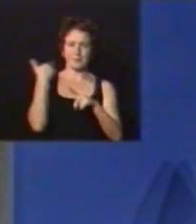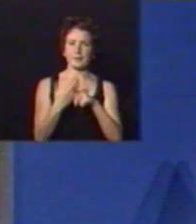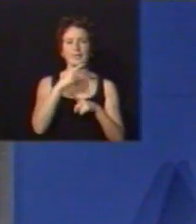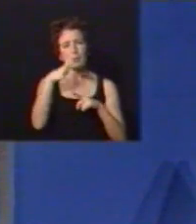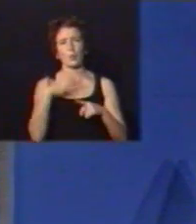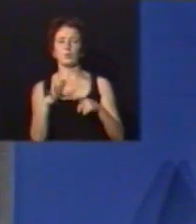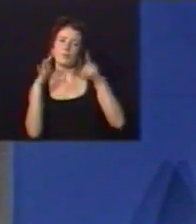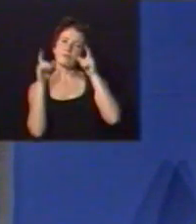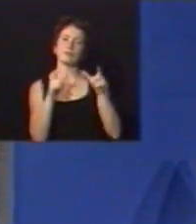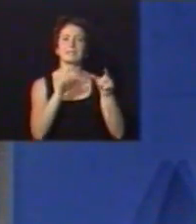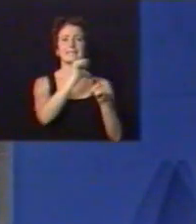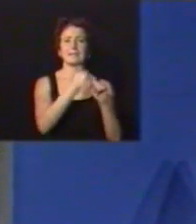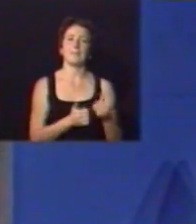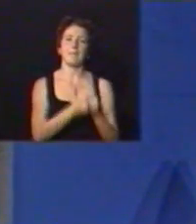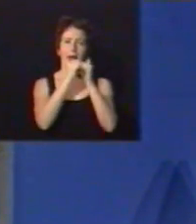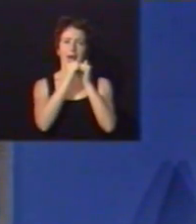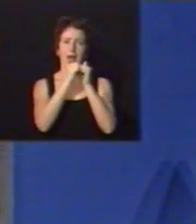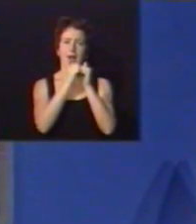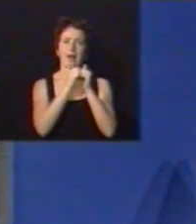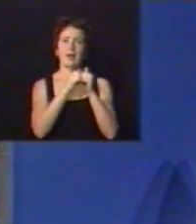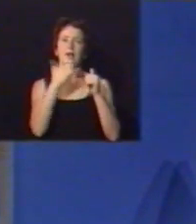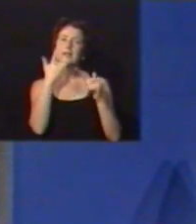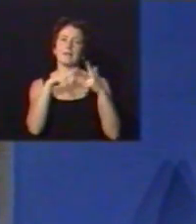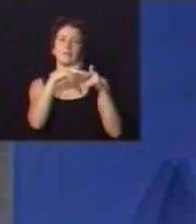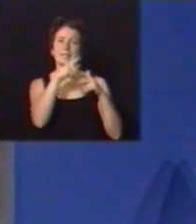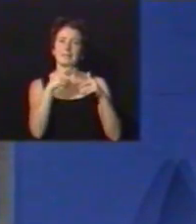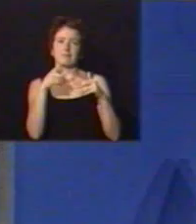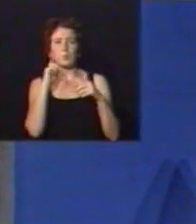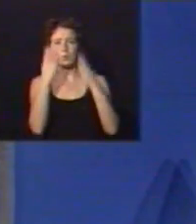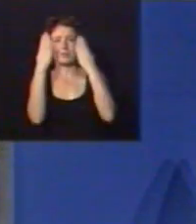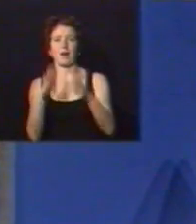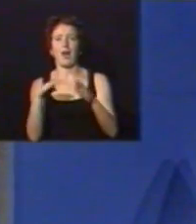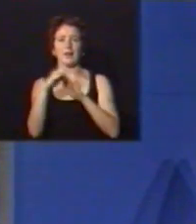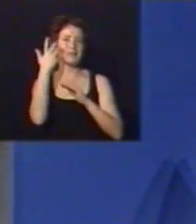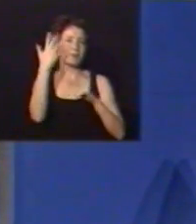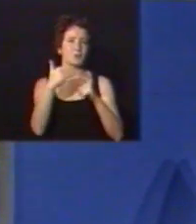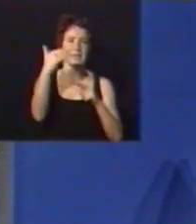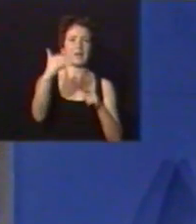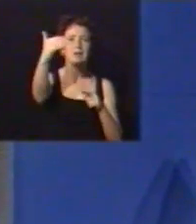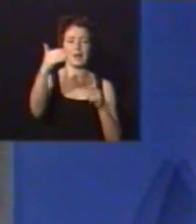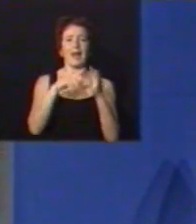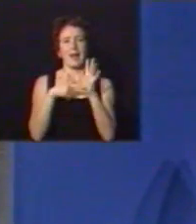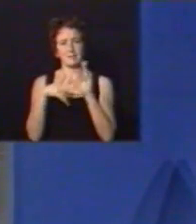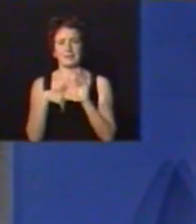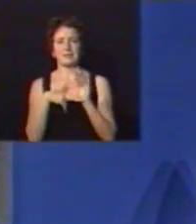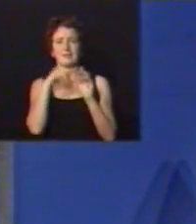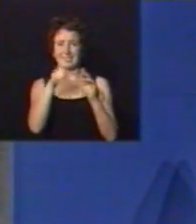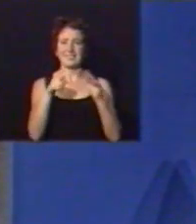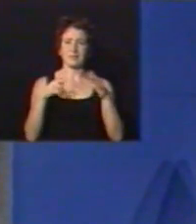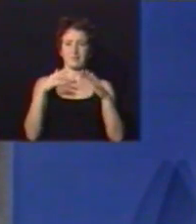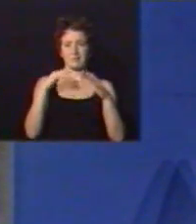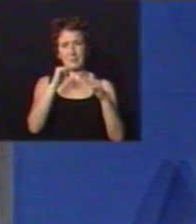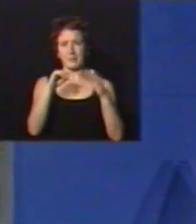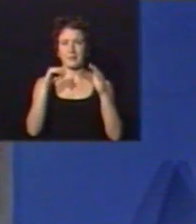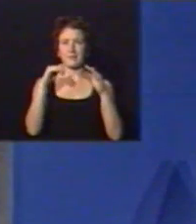partner's interest in the event that he dies in the foreseeable future. The Elton John estate is estimated to be